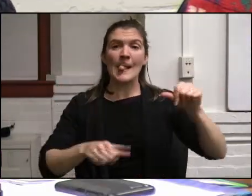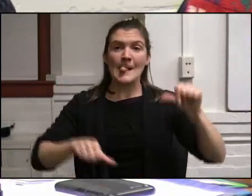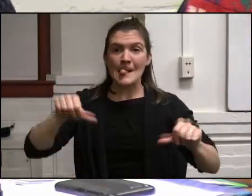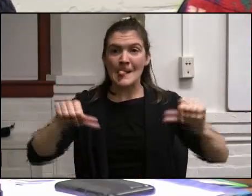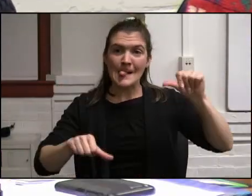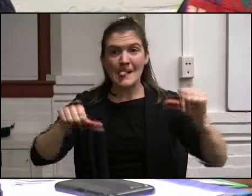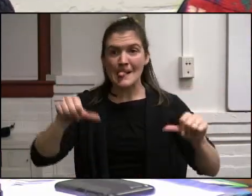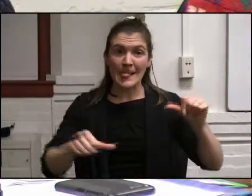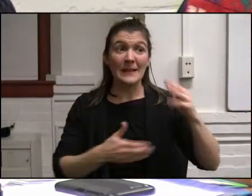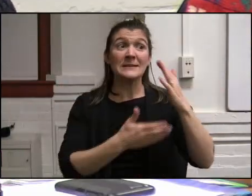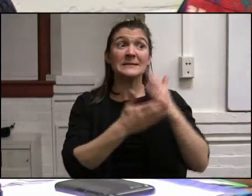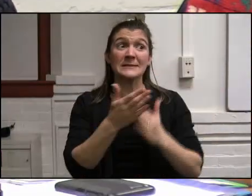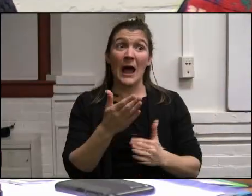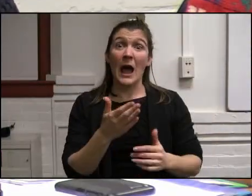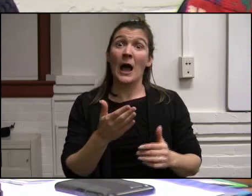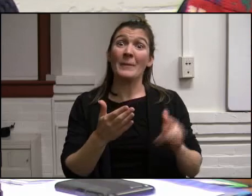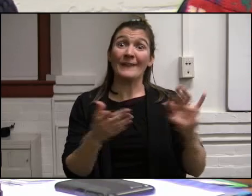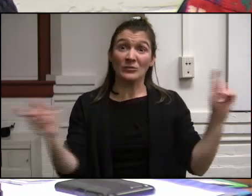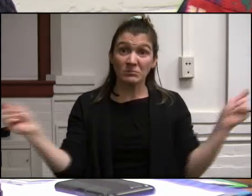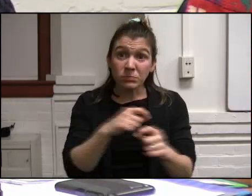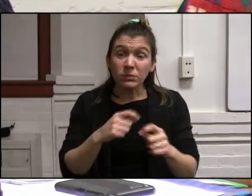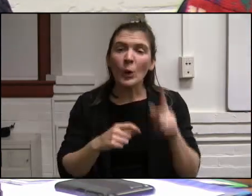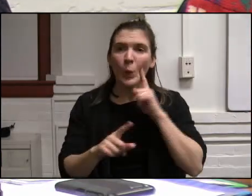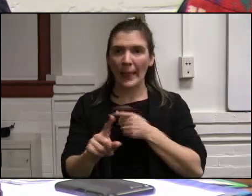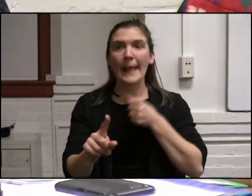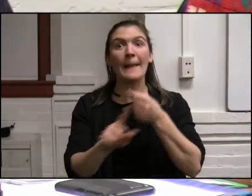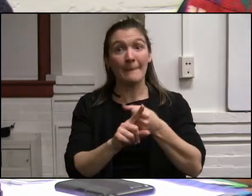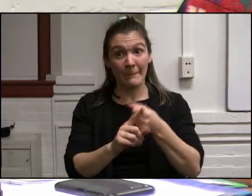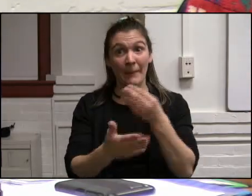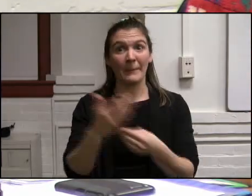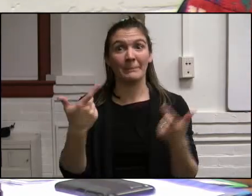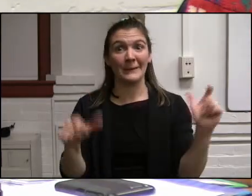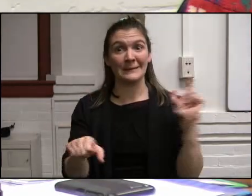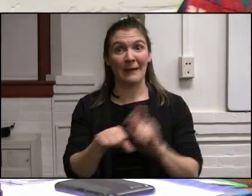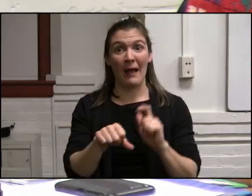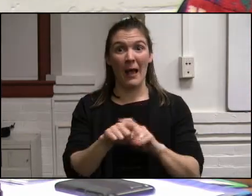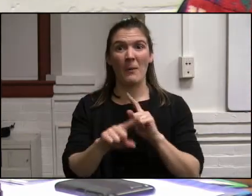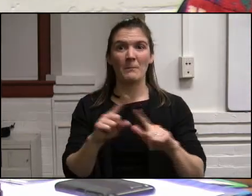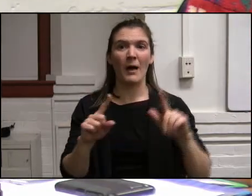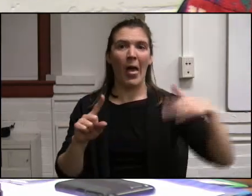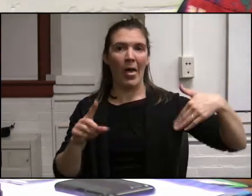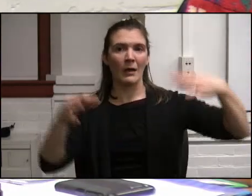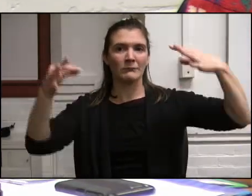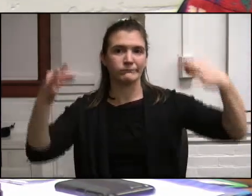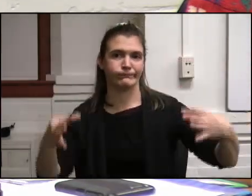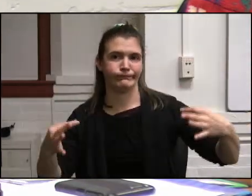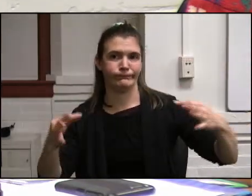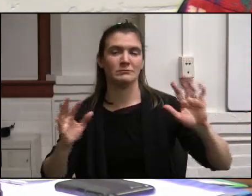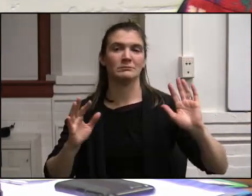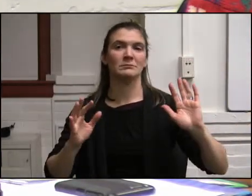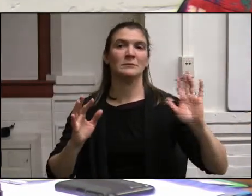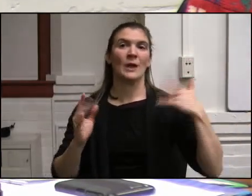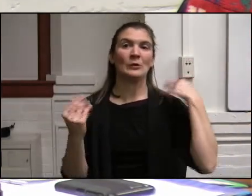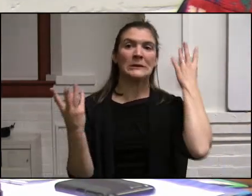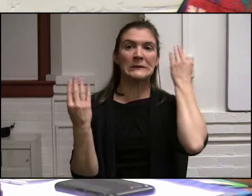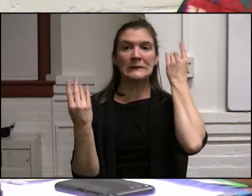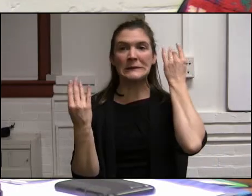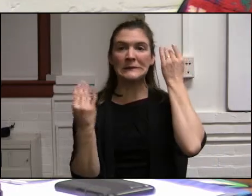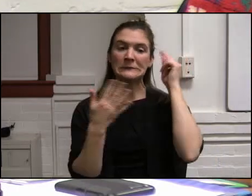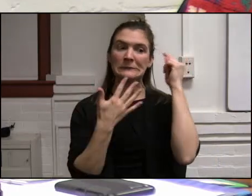have a substantially greater impact to the budget as it has been proposed and as you will ultimately recommend it